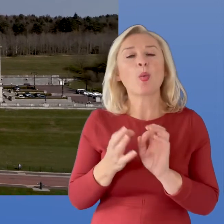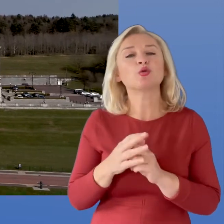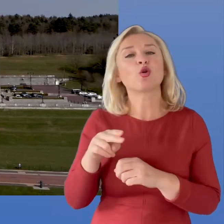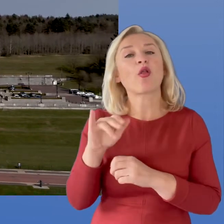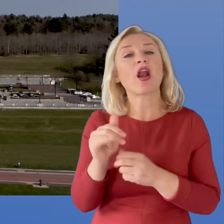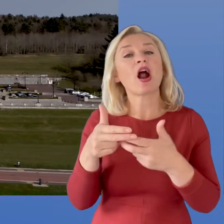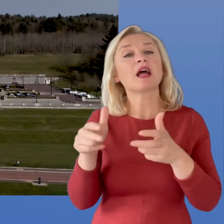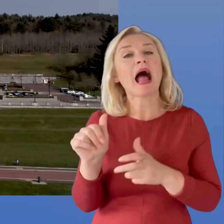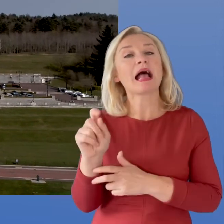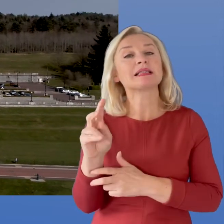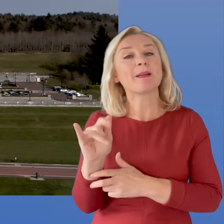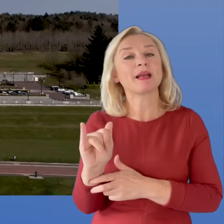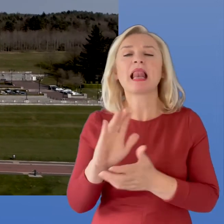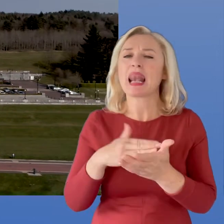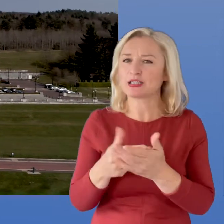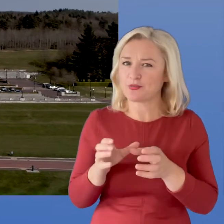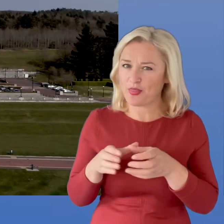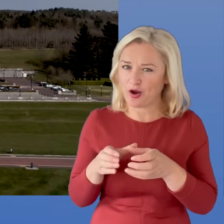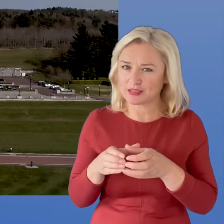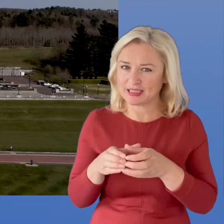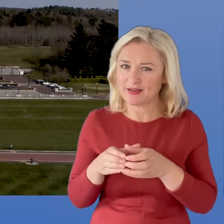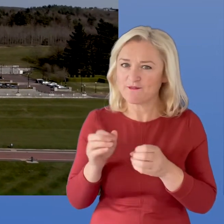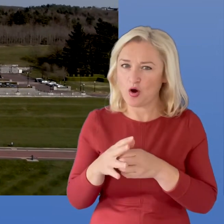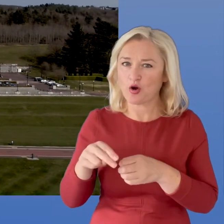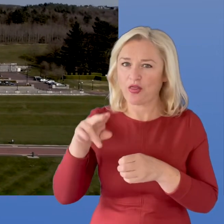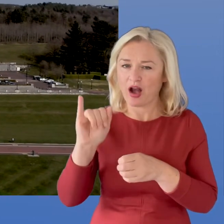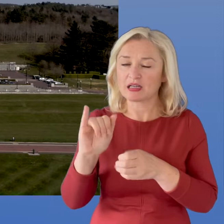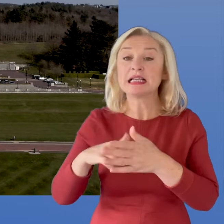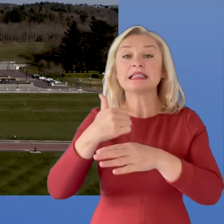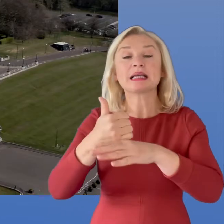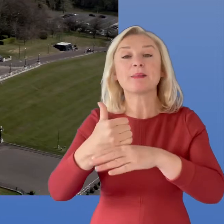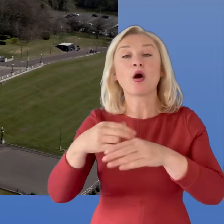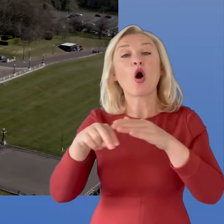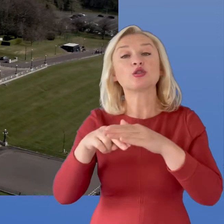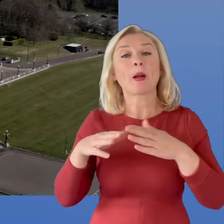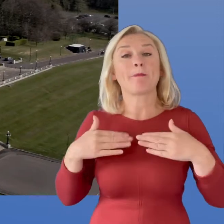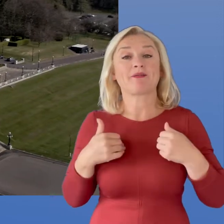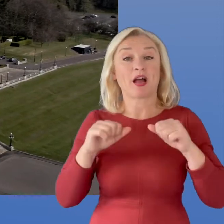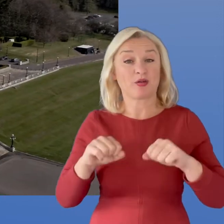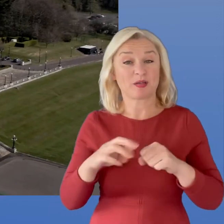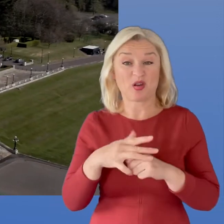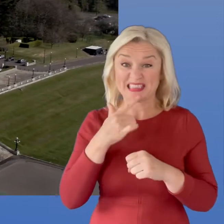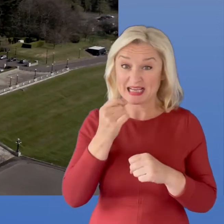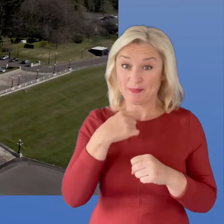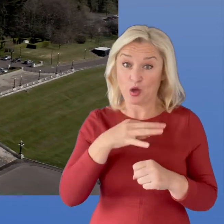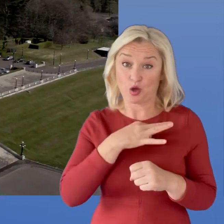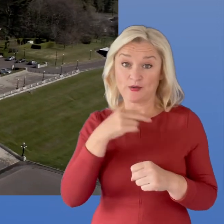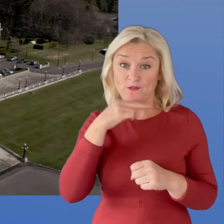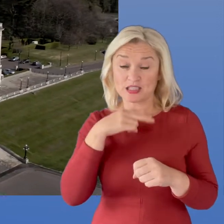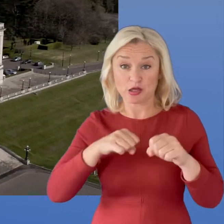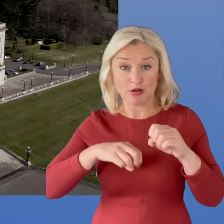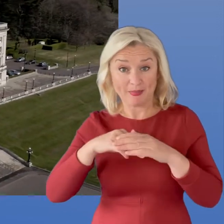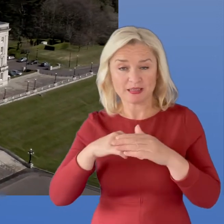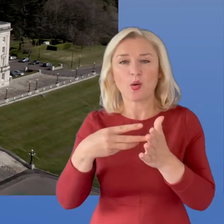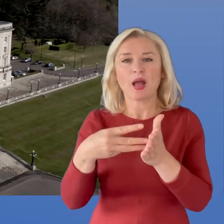authority for Northern Ireland, which was established under the terms of the Belfast Agreement, or the Good Friday Agreement as it is also known, in